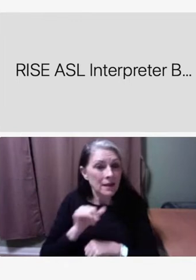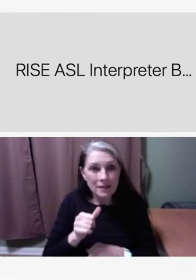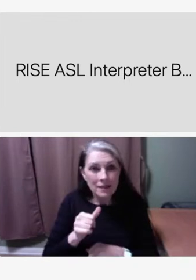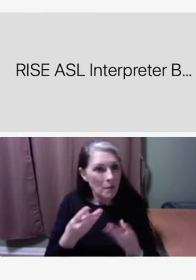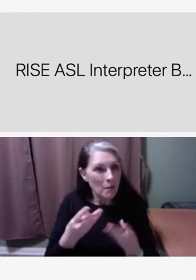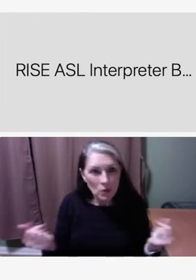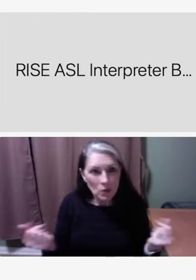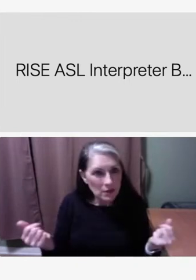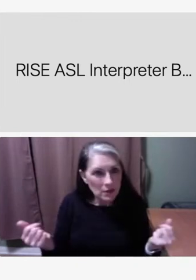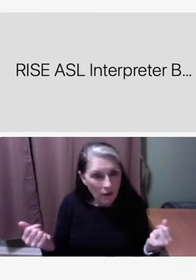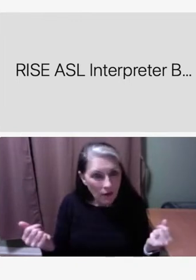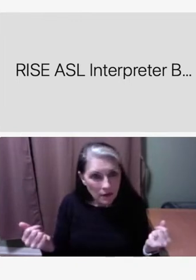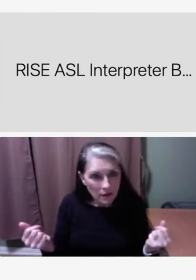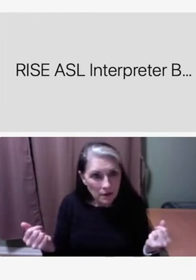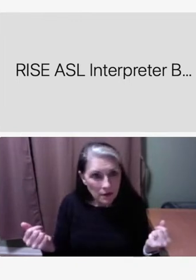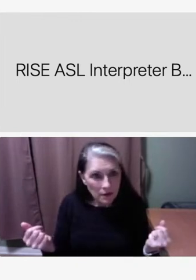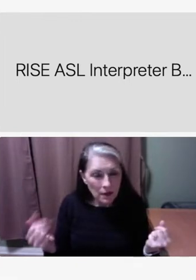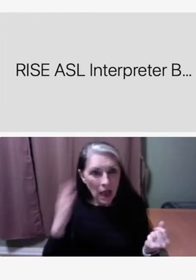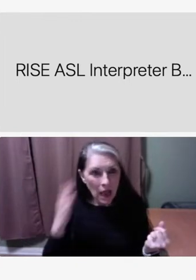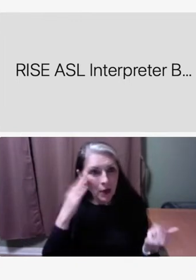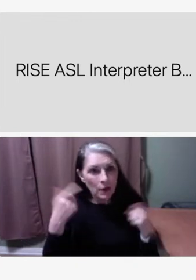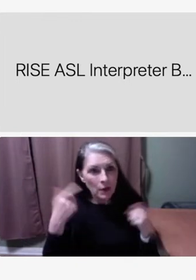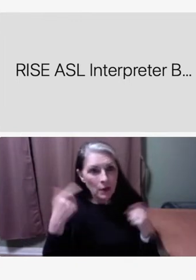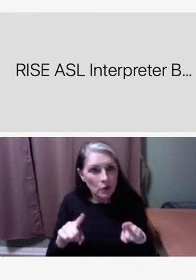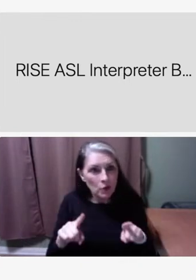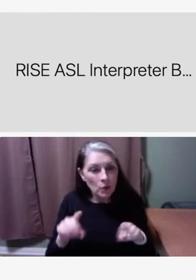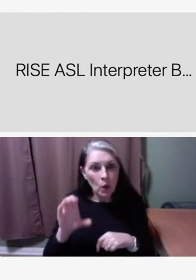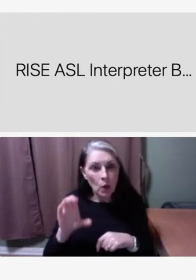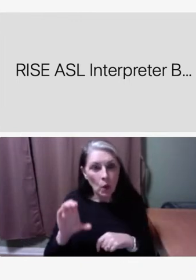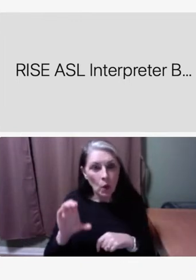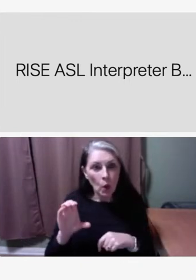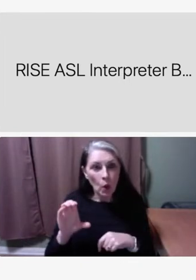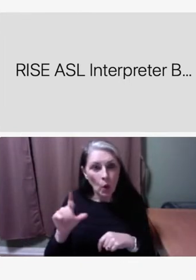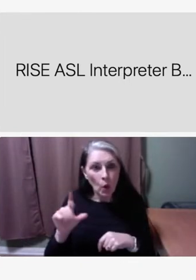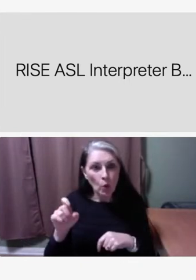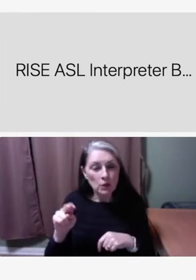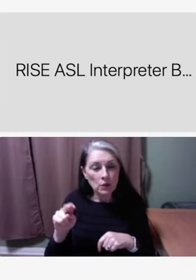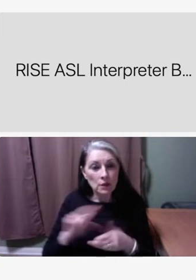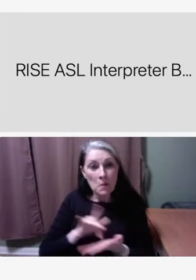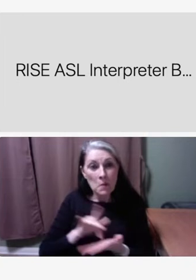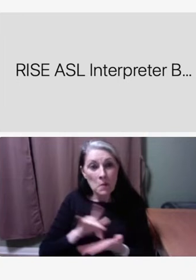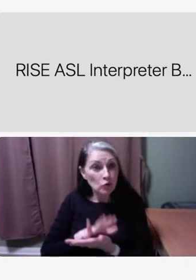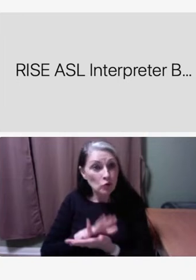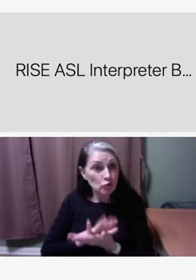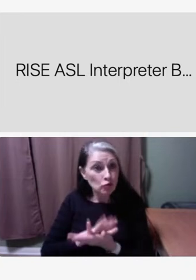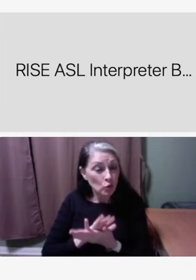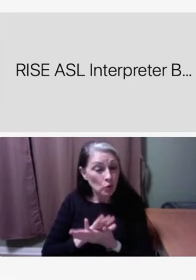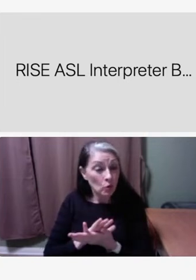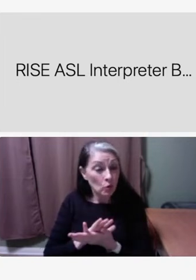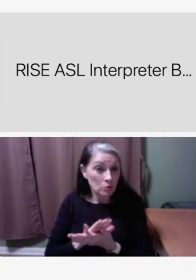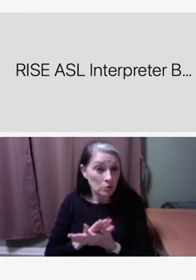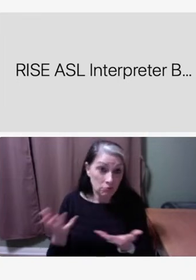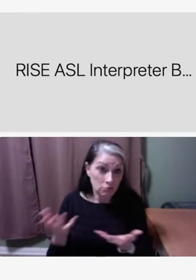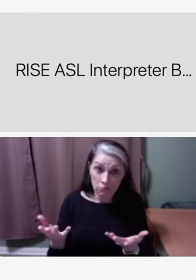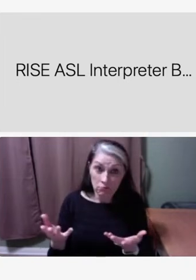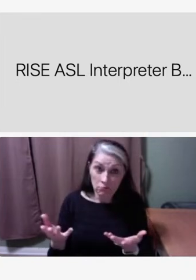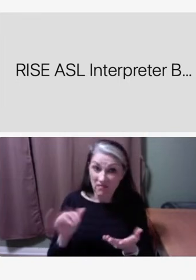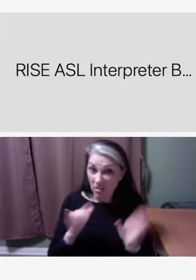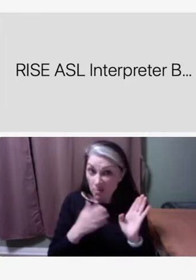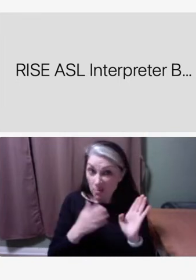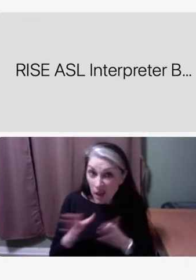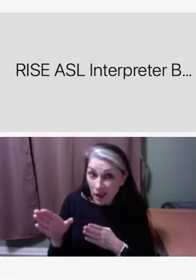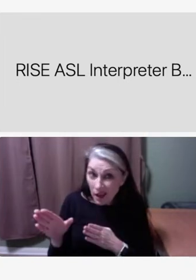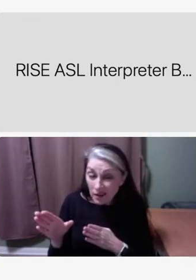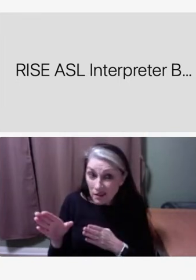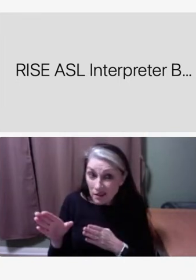we have at Cone Middle School. And so is that the plan? So a couple of